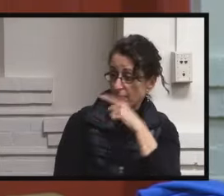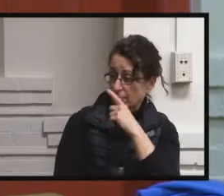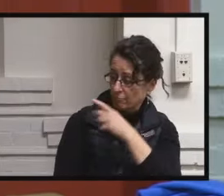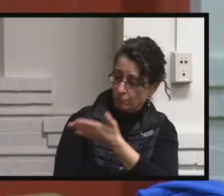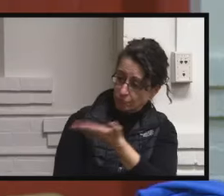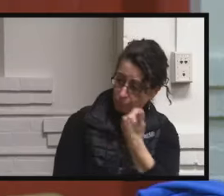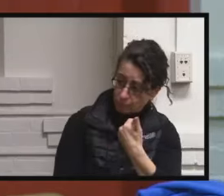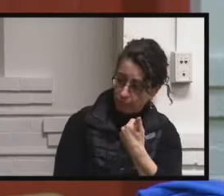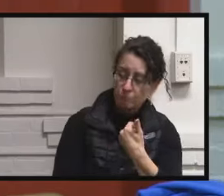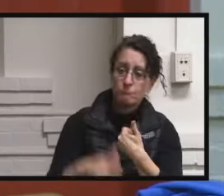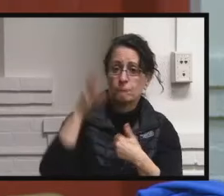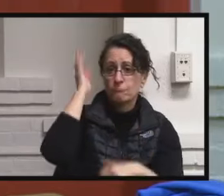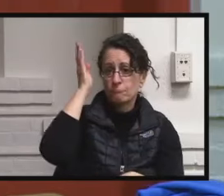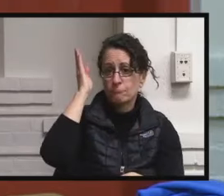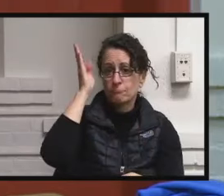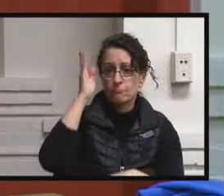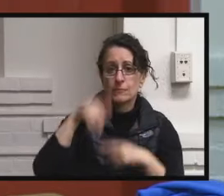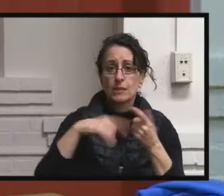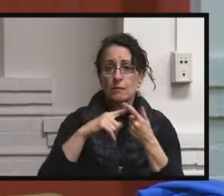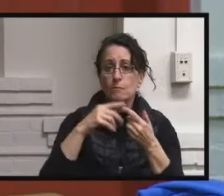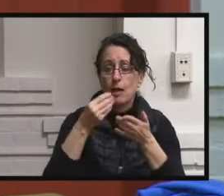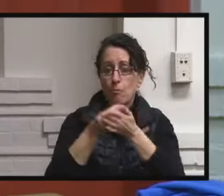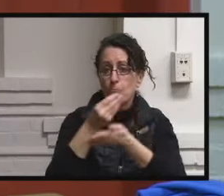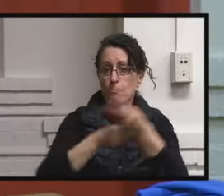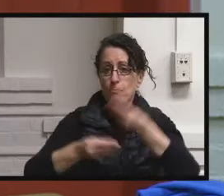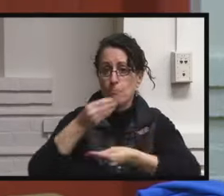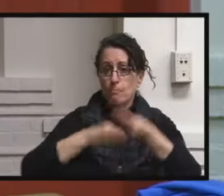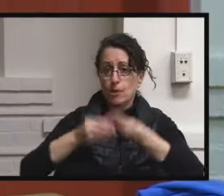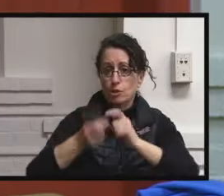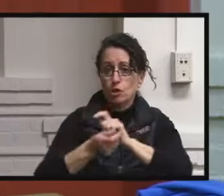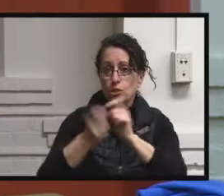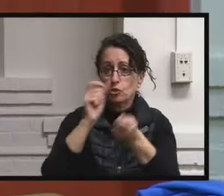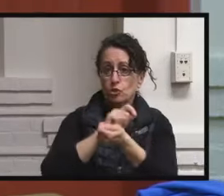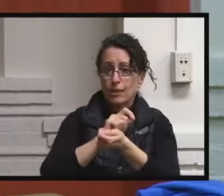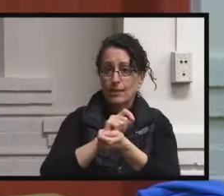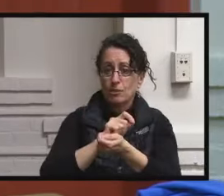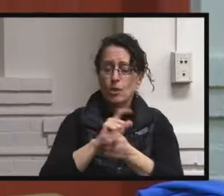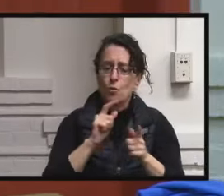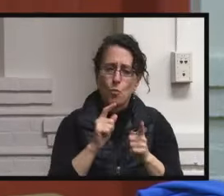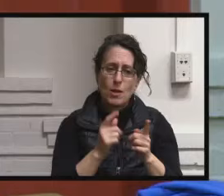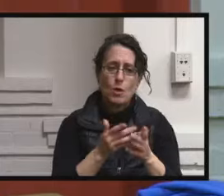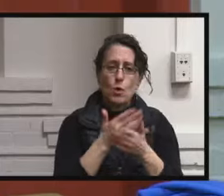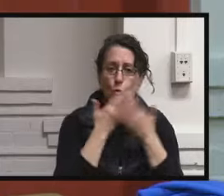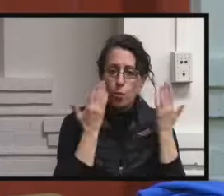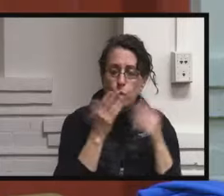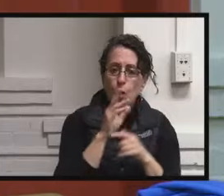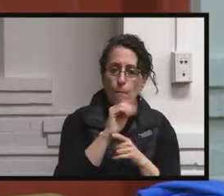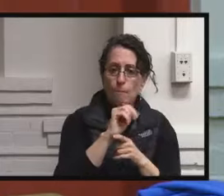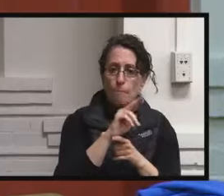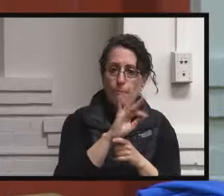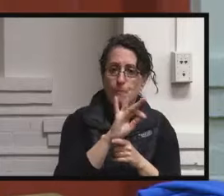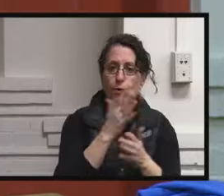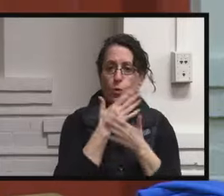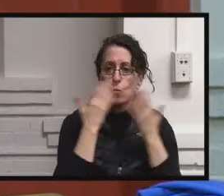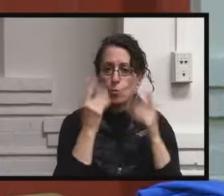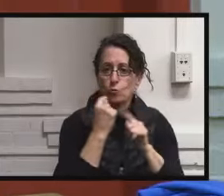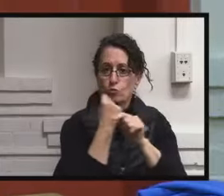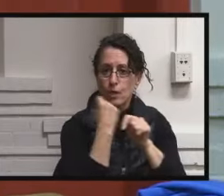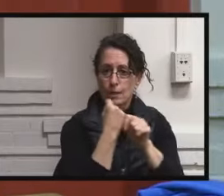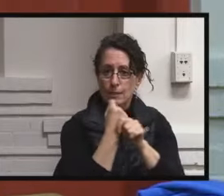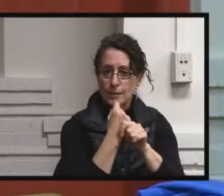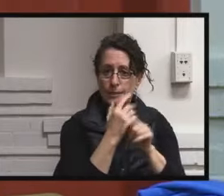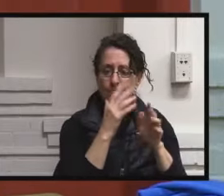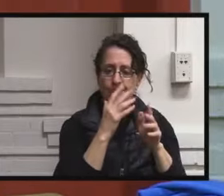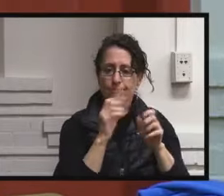change in the budget between the no MRF, no trucking budget between the November 10th and the November 12th